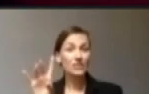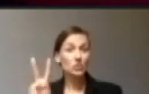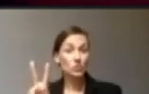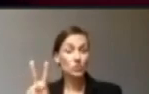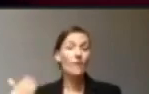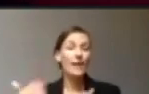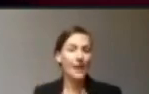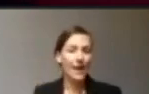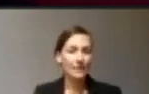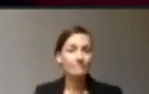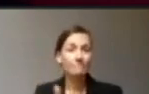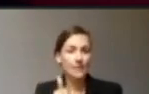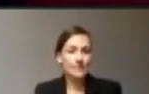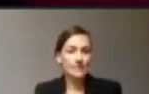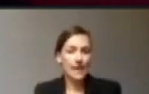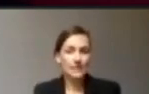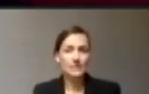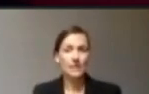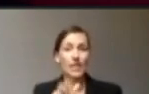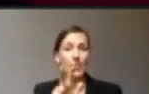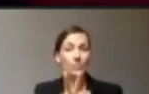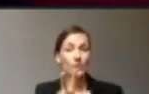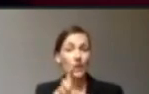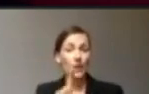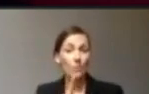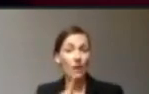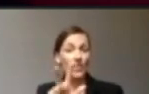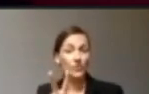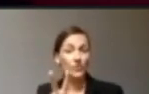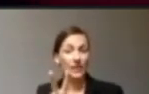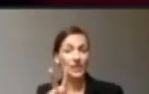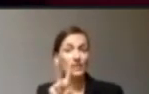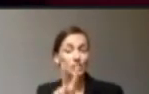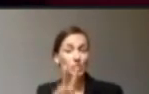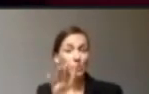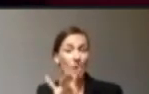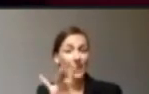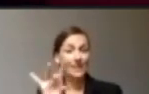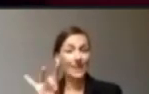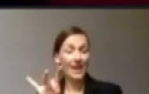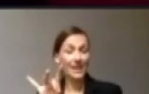Again, you can text us at 313-288-2082.